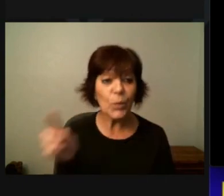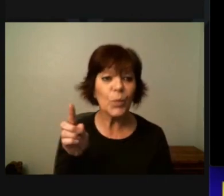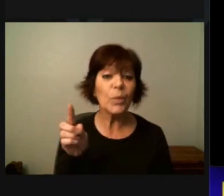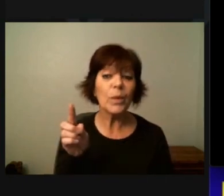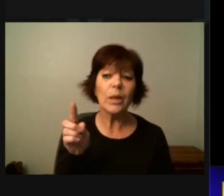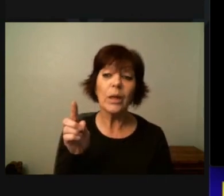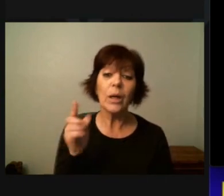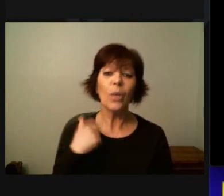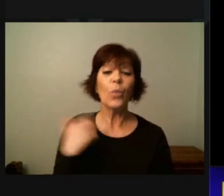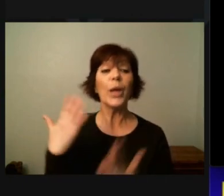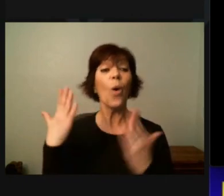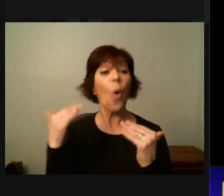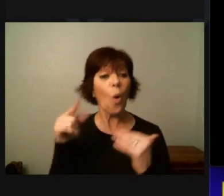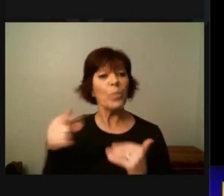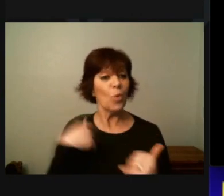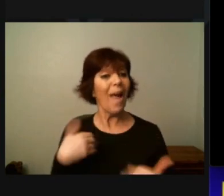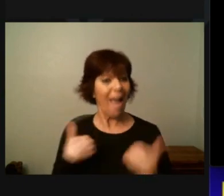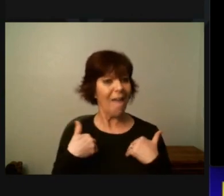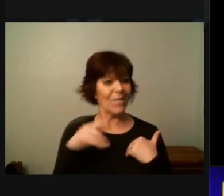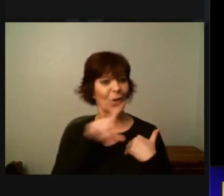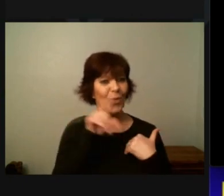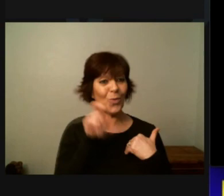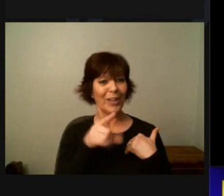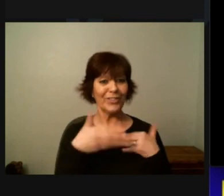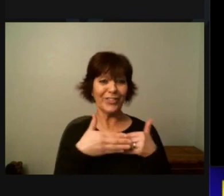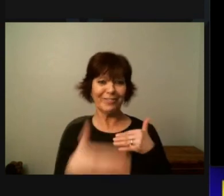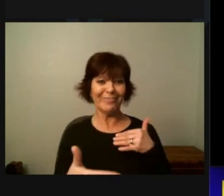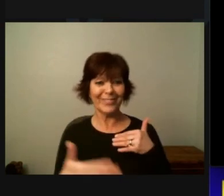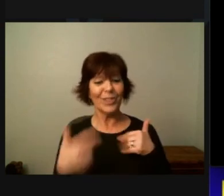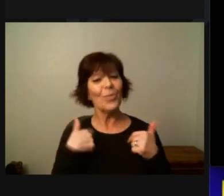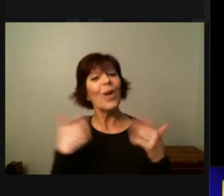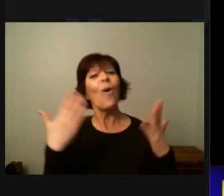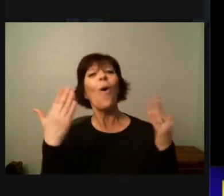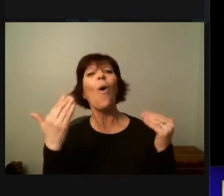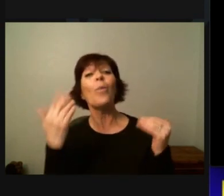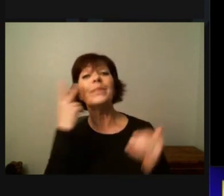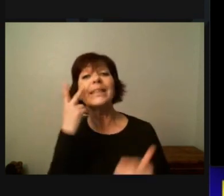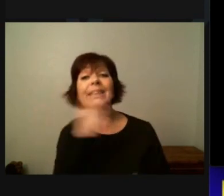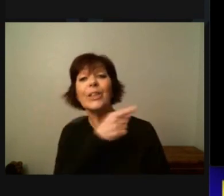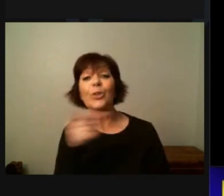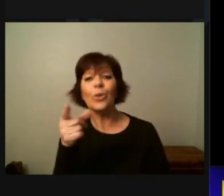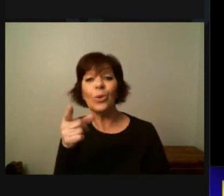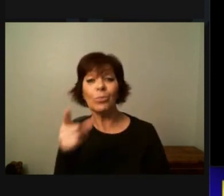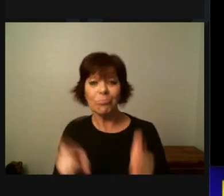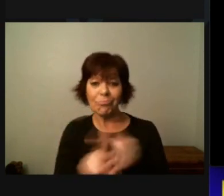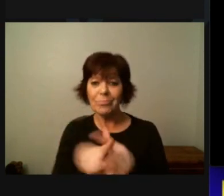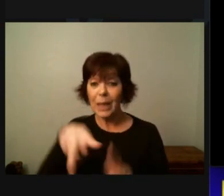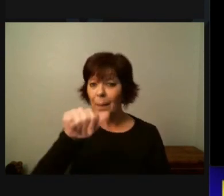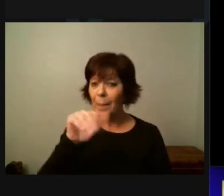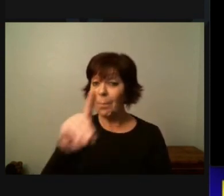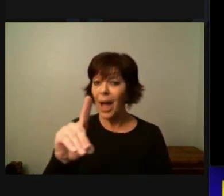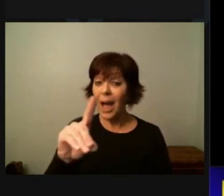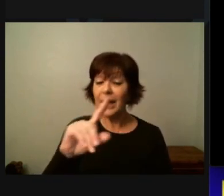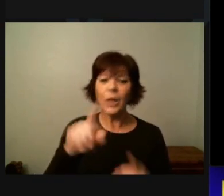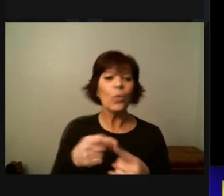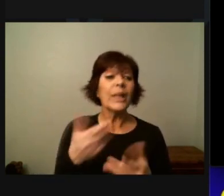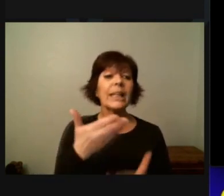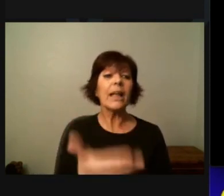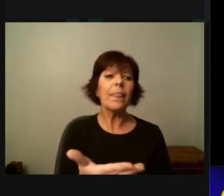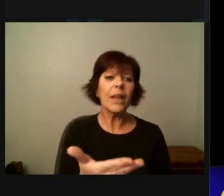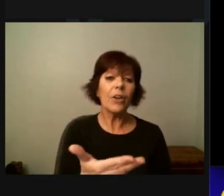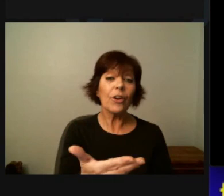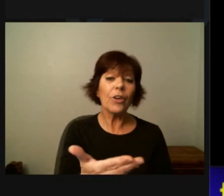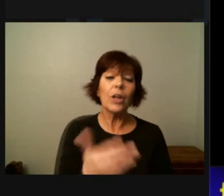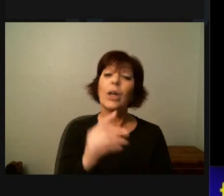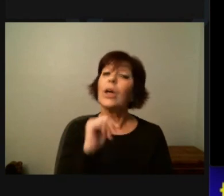We hope that you have questions for us, and we hope to see you at the pod. And when you get to the pod,